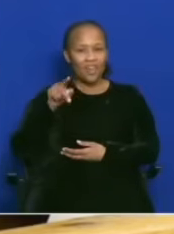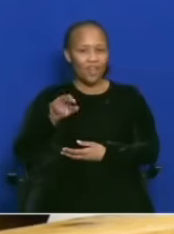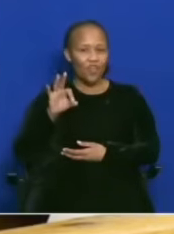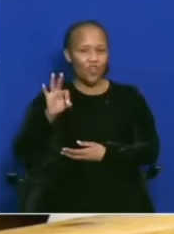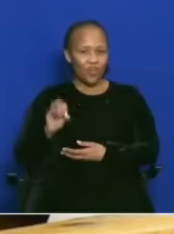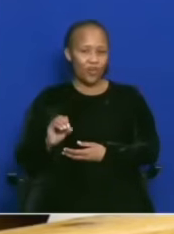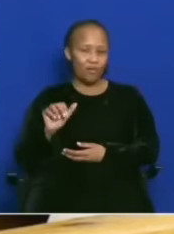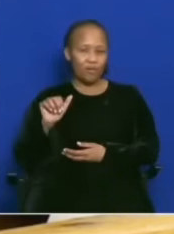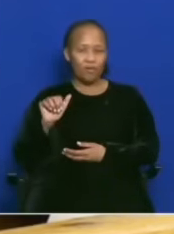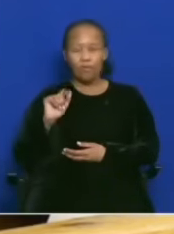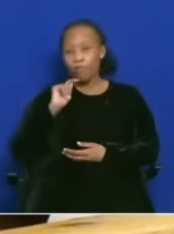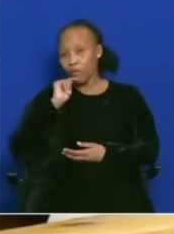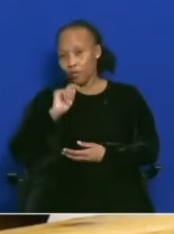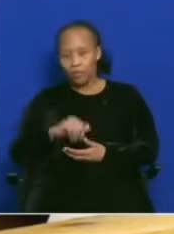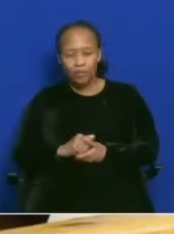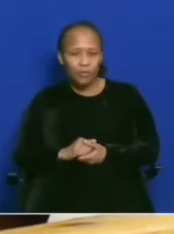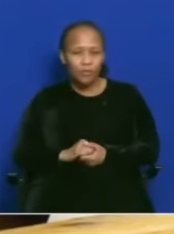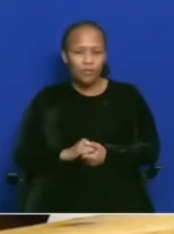And then